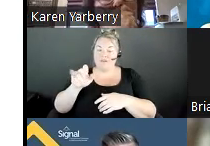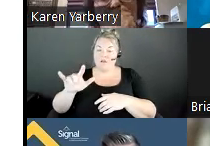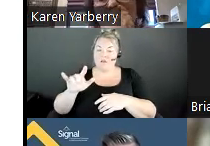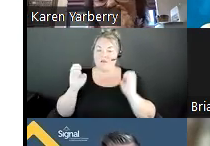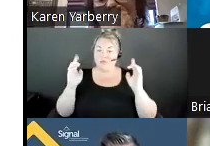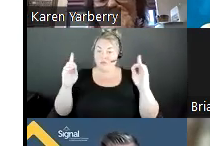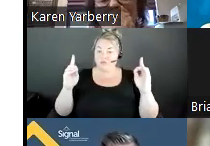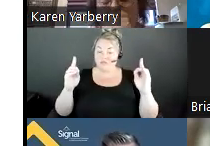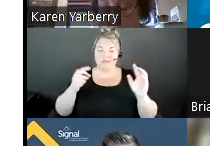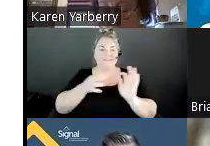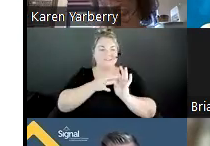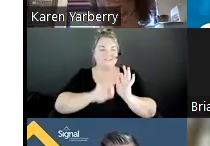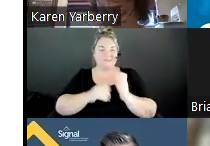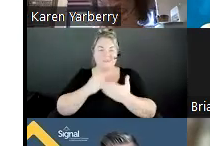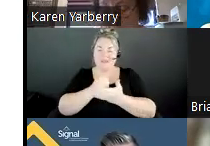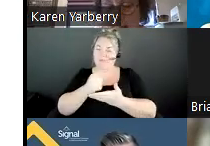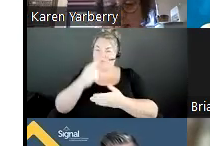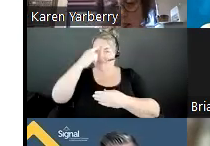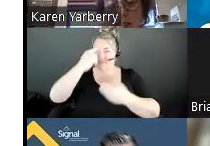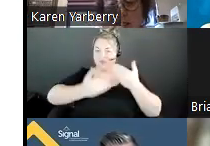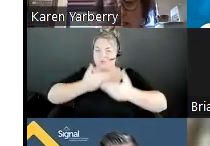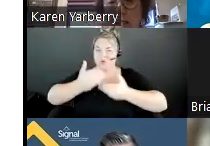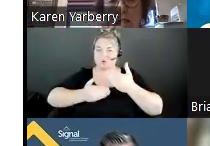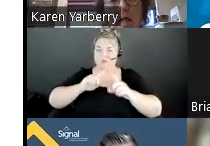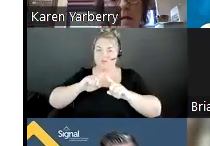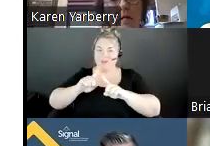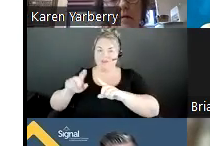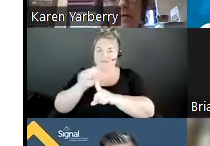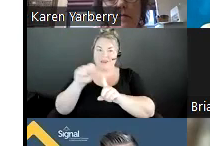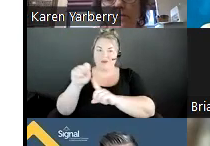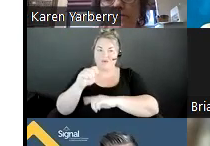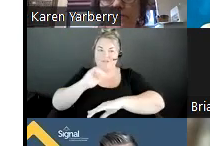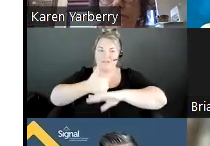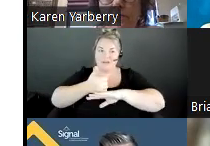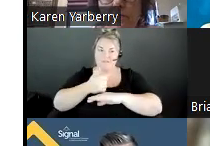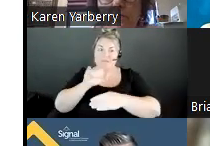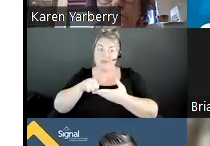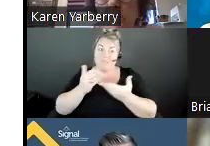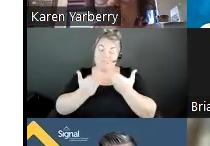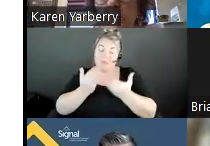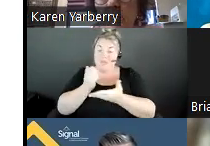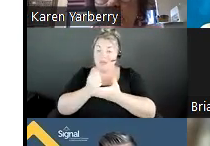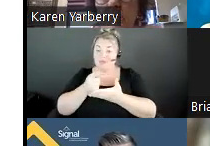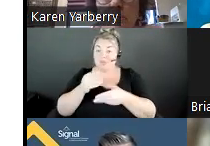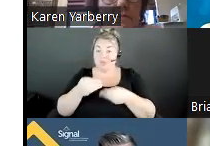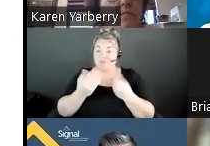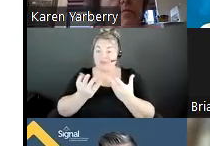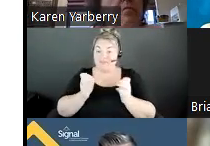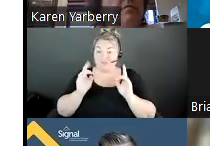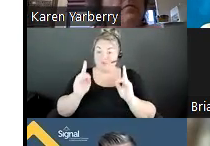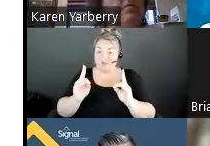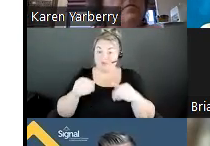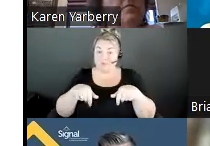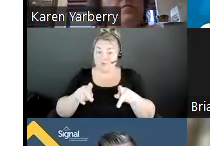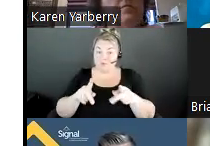that it helps you think through the various scenarios and setups that may help you provide this education